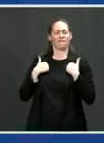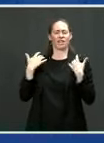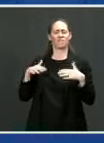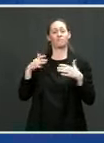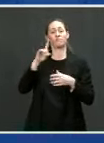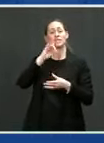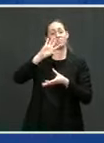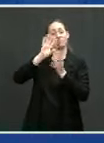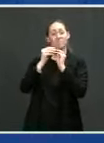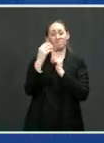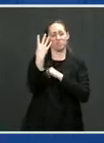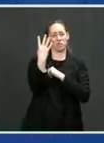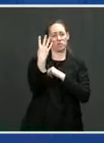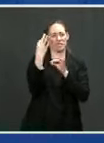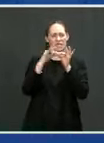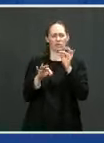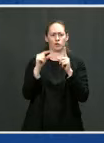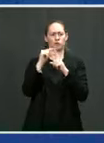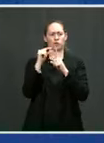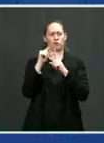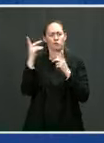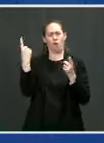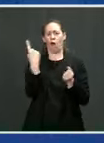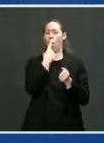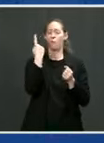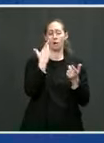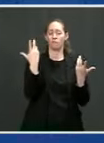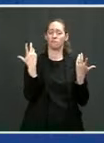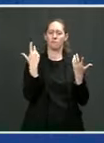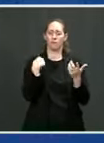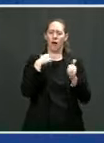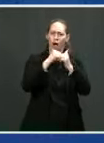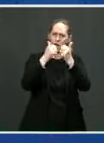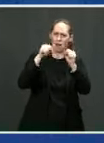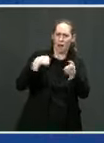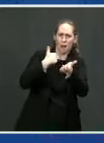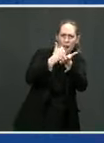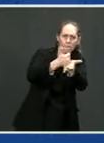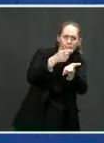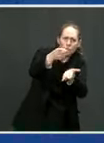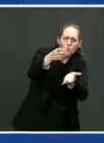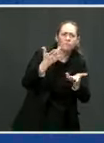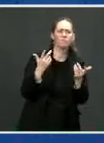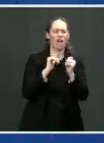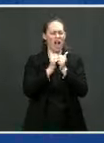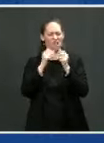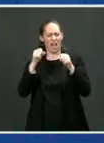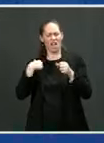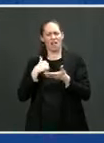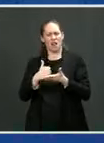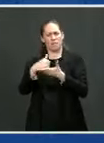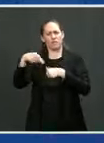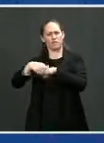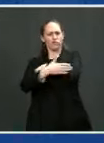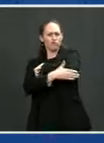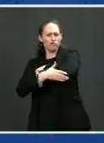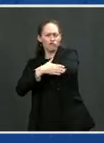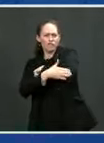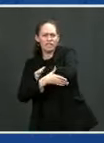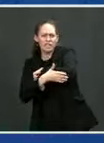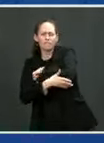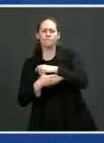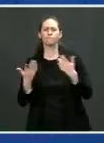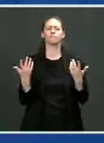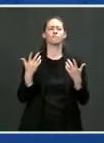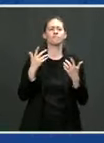words. How can I help? How can I help my country? Join the Capitol Police